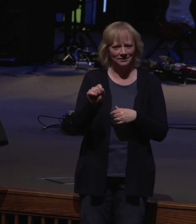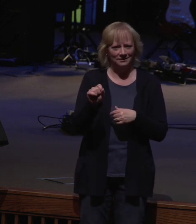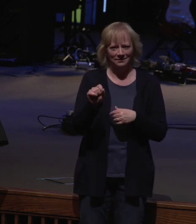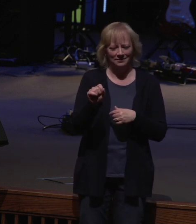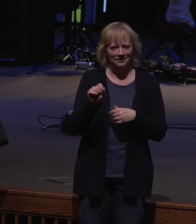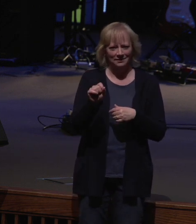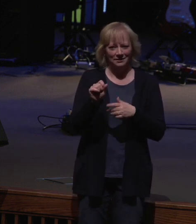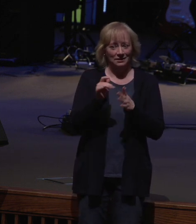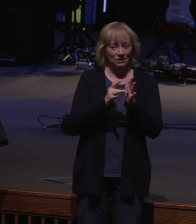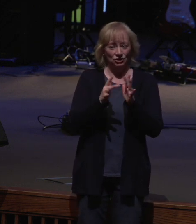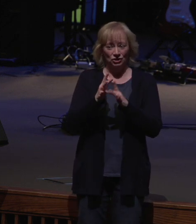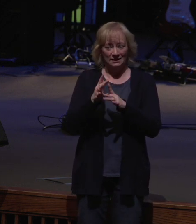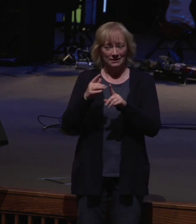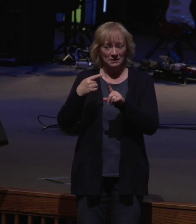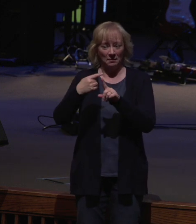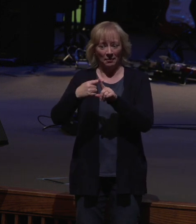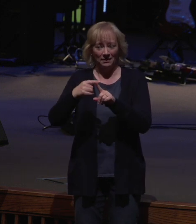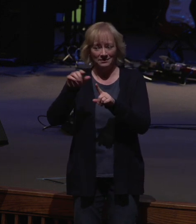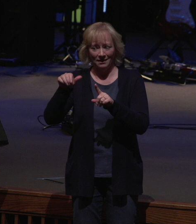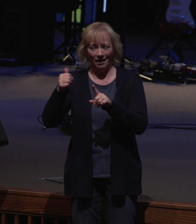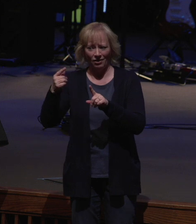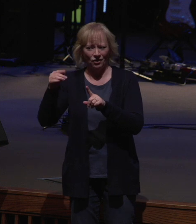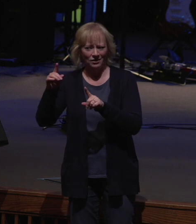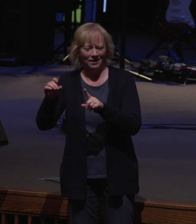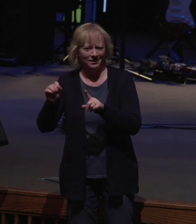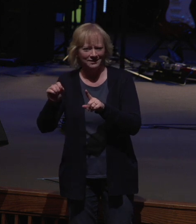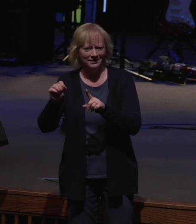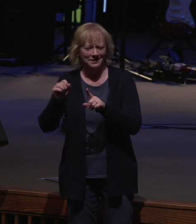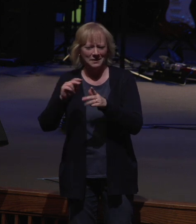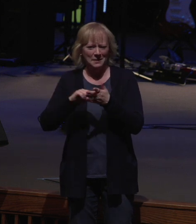Jesus plus anything is no longer the gospel.